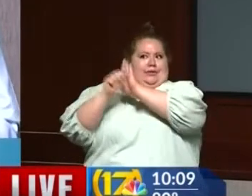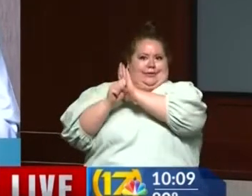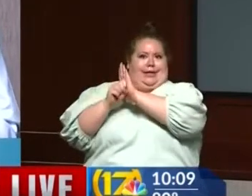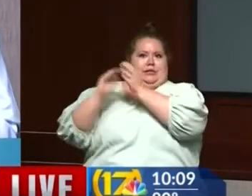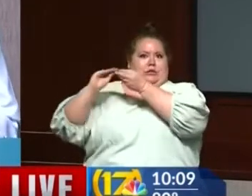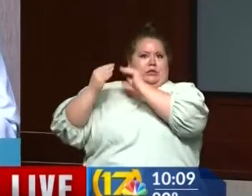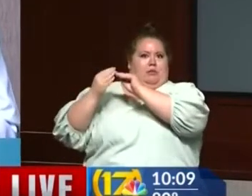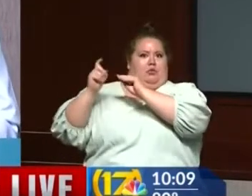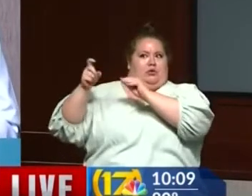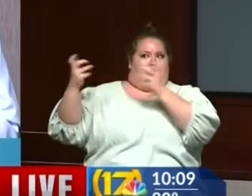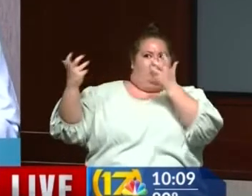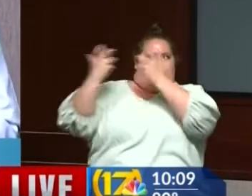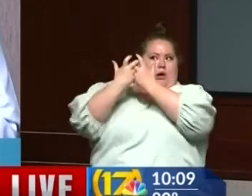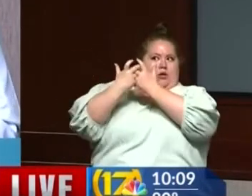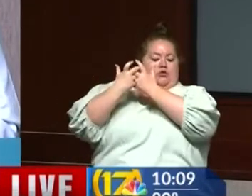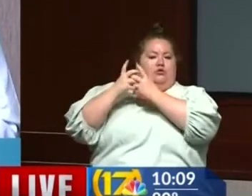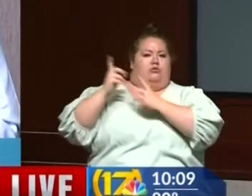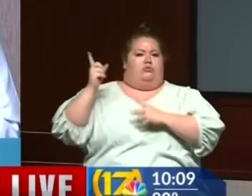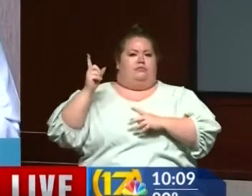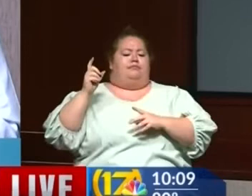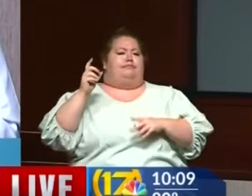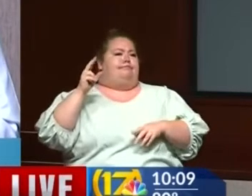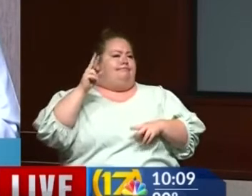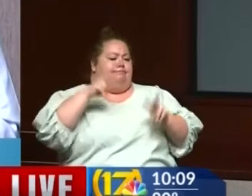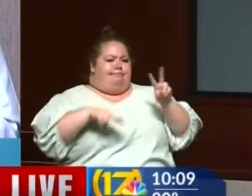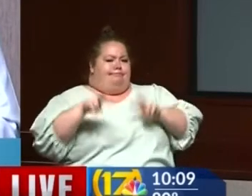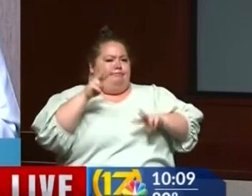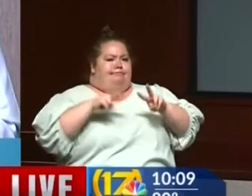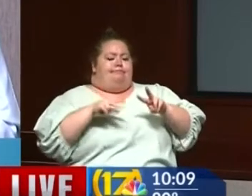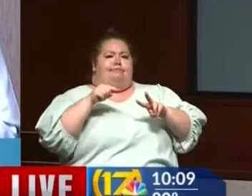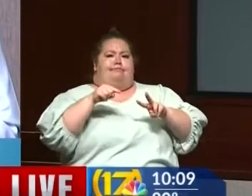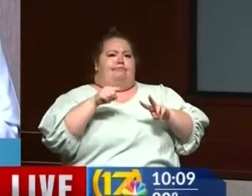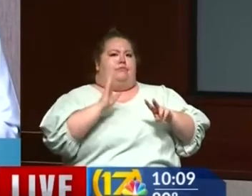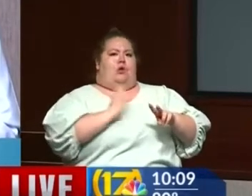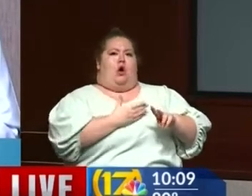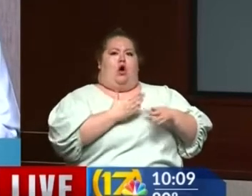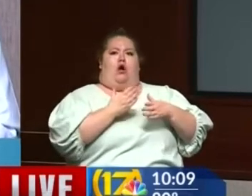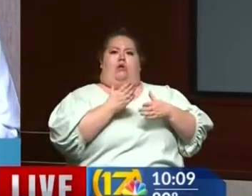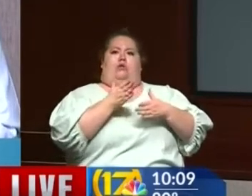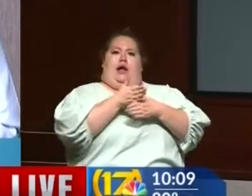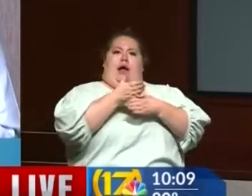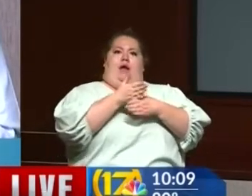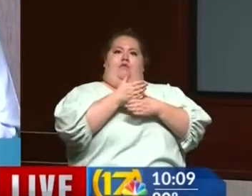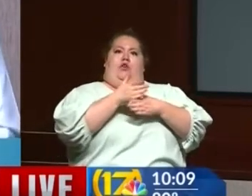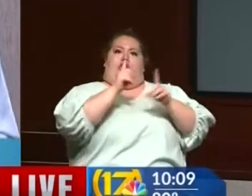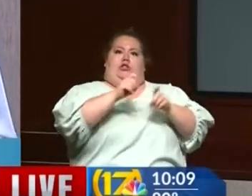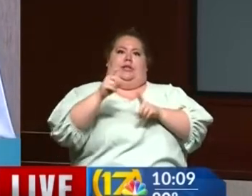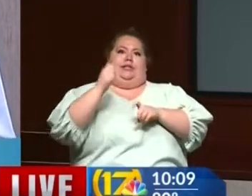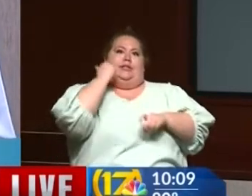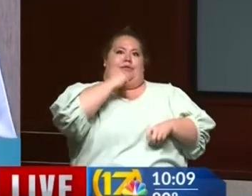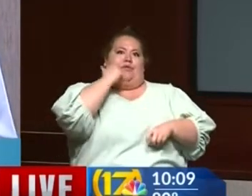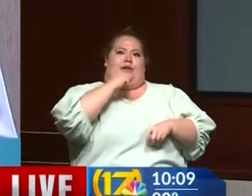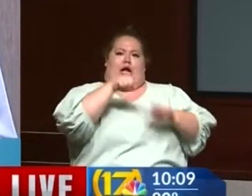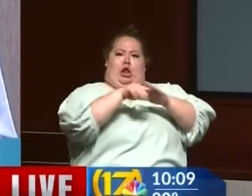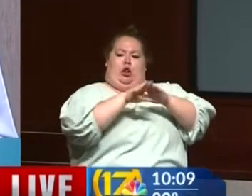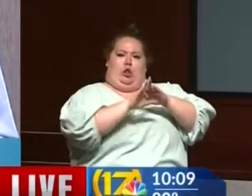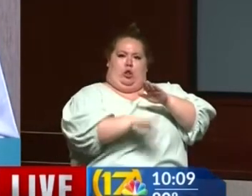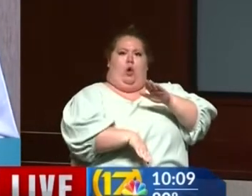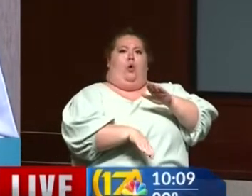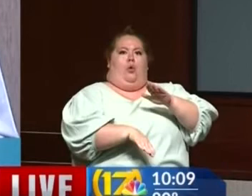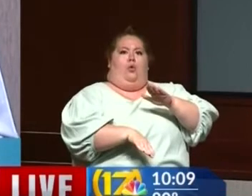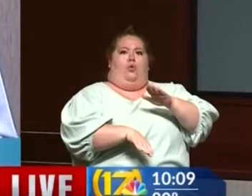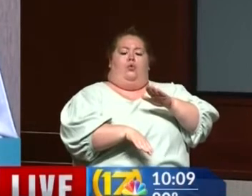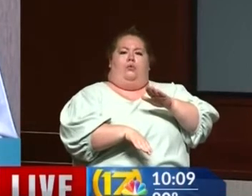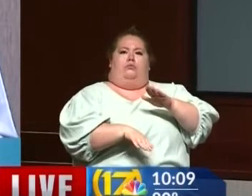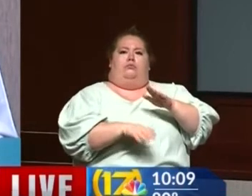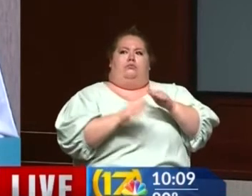that our average testing rate is lower than the state average testing rate, they